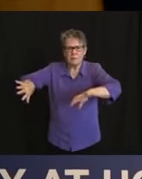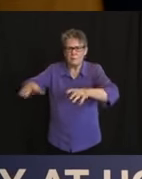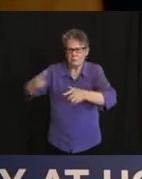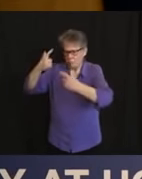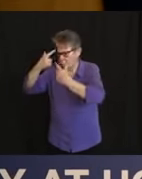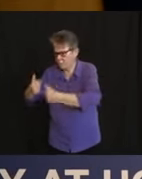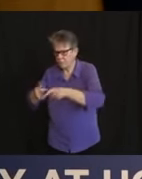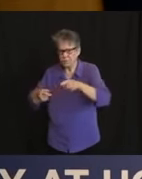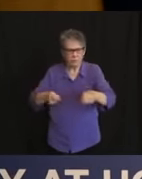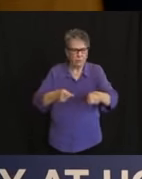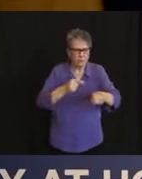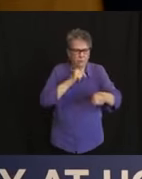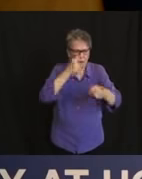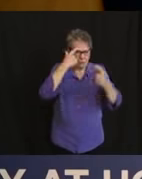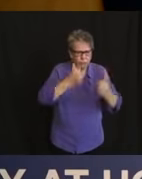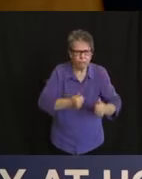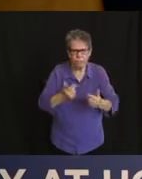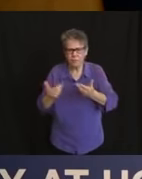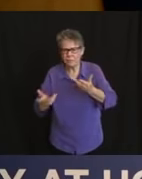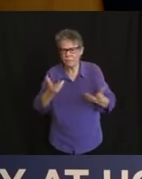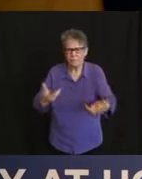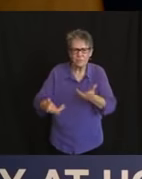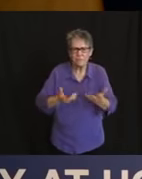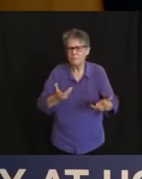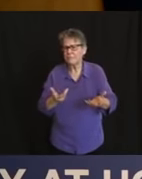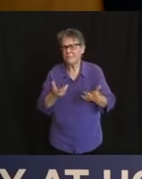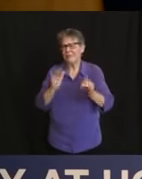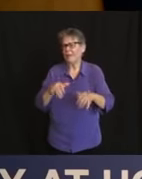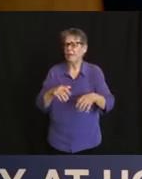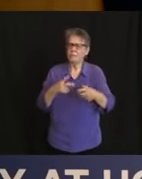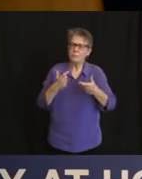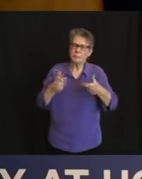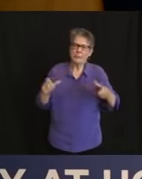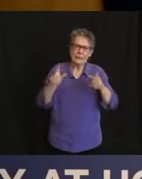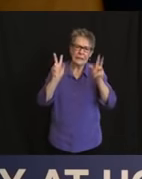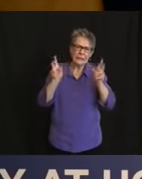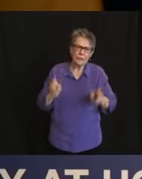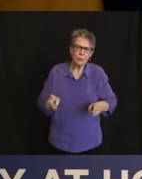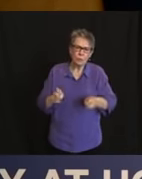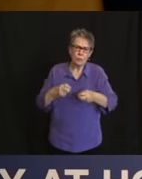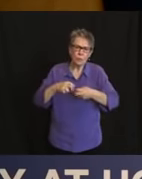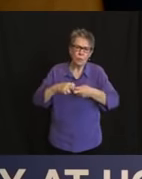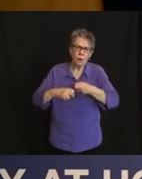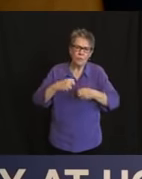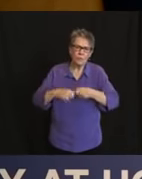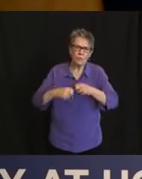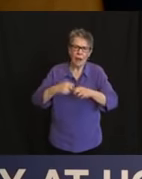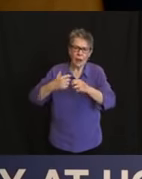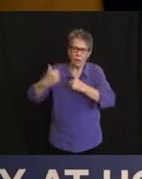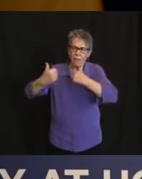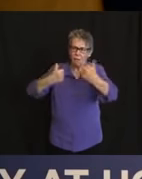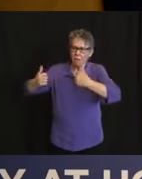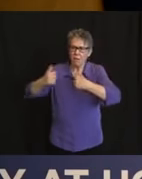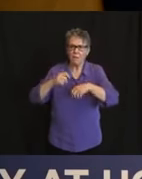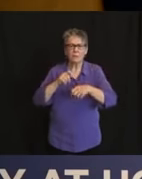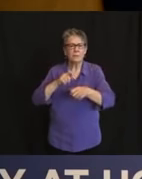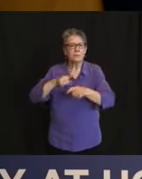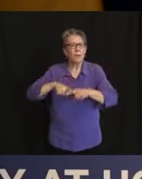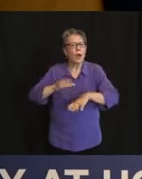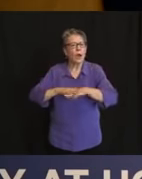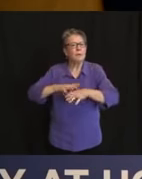facilities. So they're working on innovative ways to encourage patients that need to be in isolation to